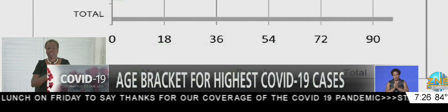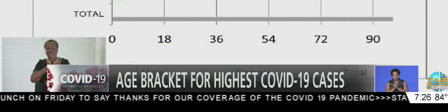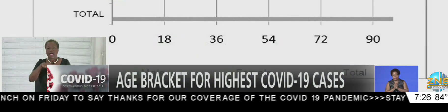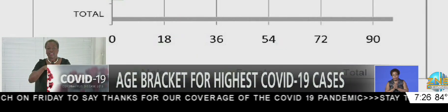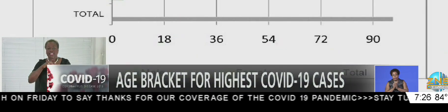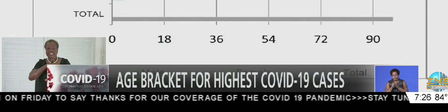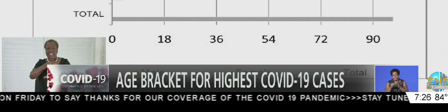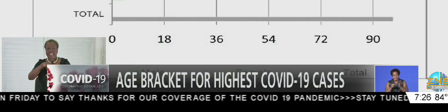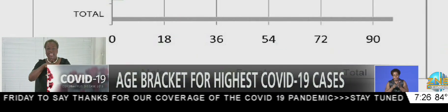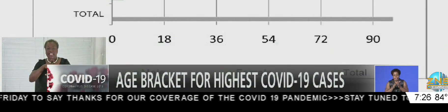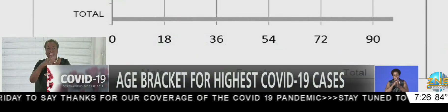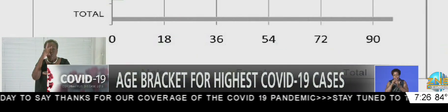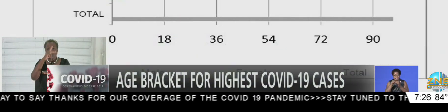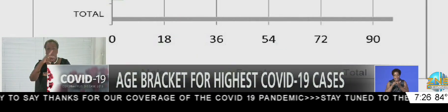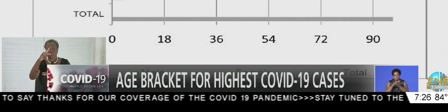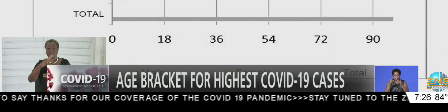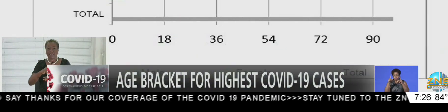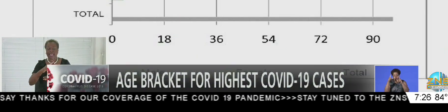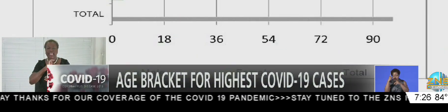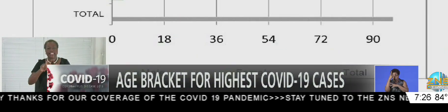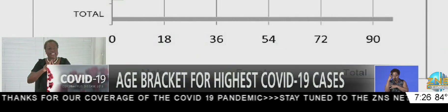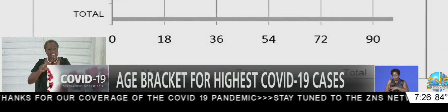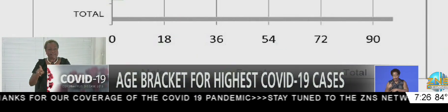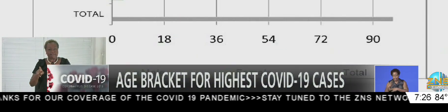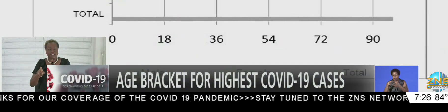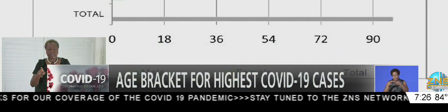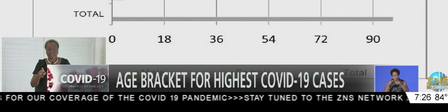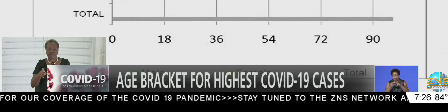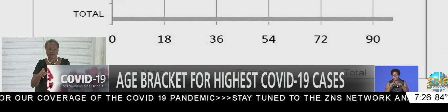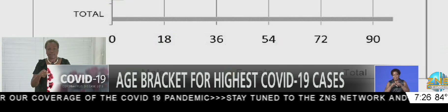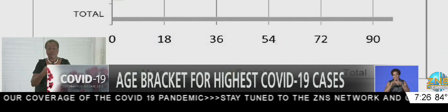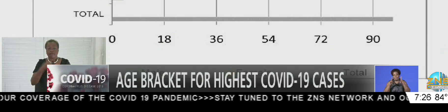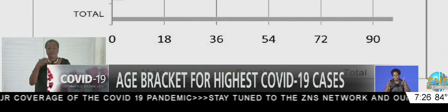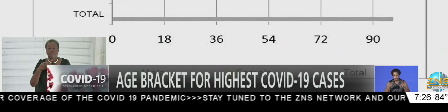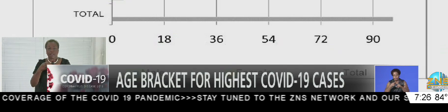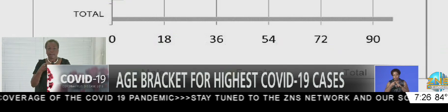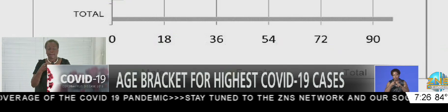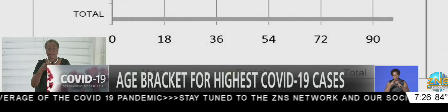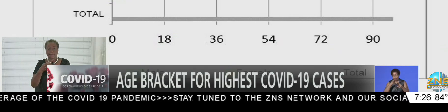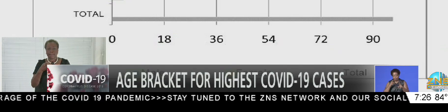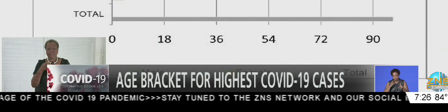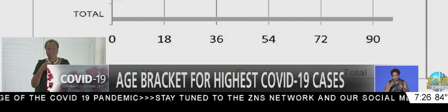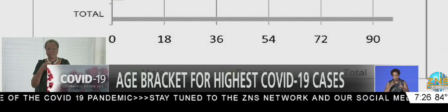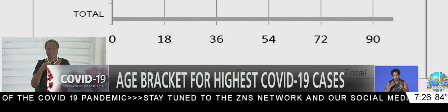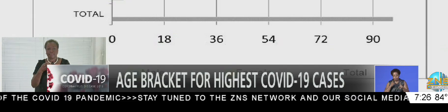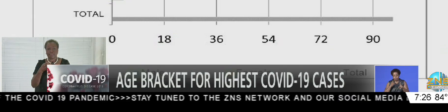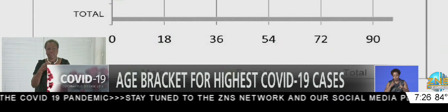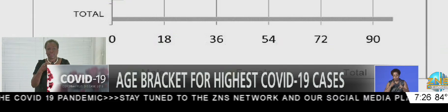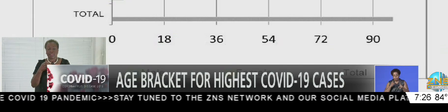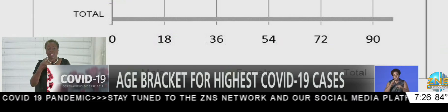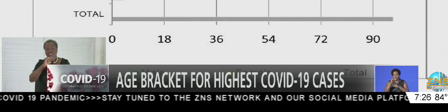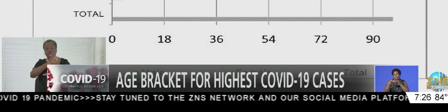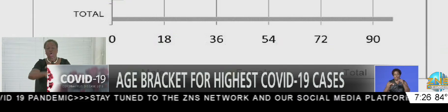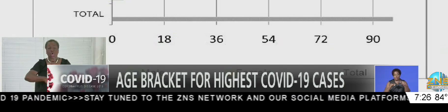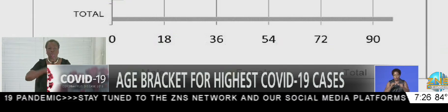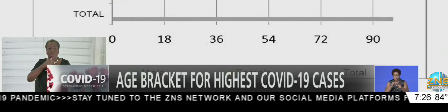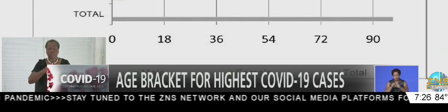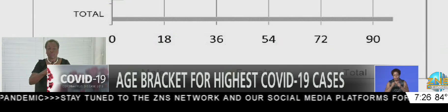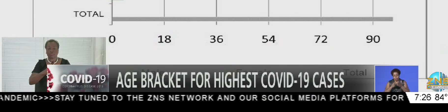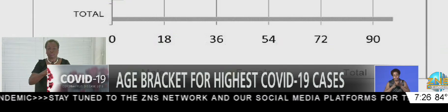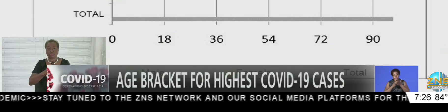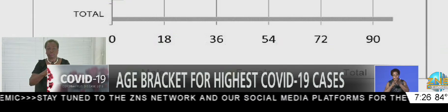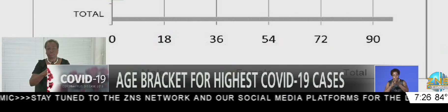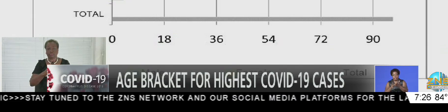This national profile is different from than the global